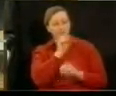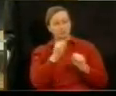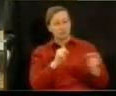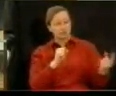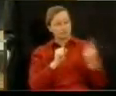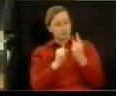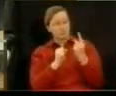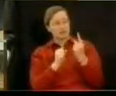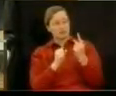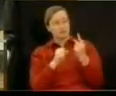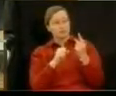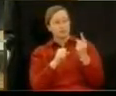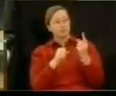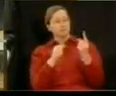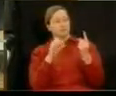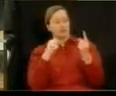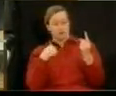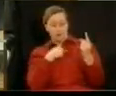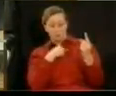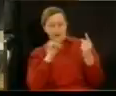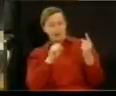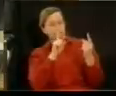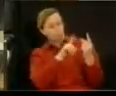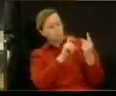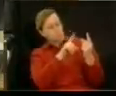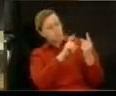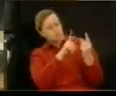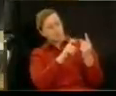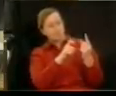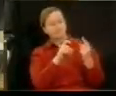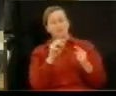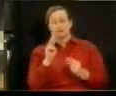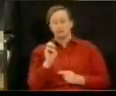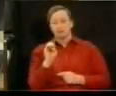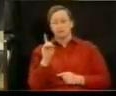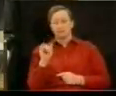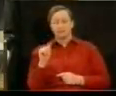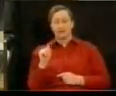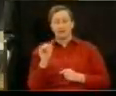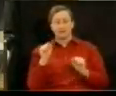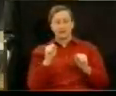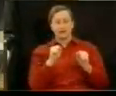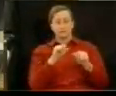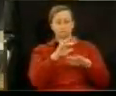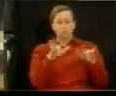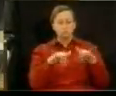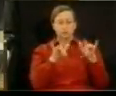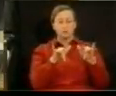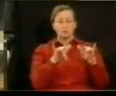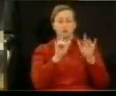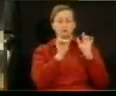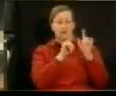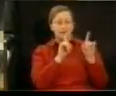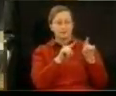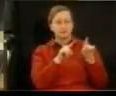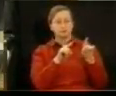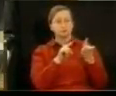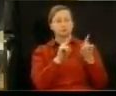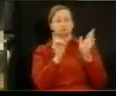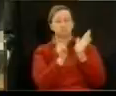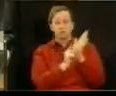where we can ask questions. The media can record their answers and broadcast them and publish them in the